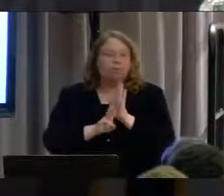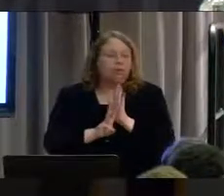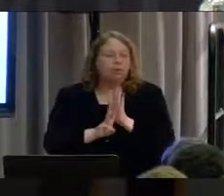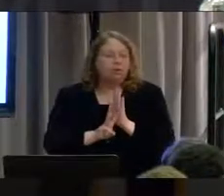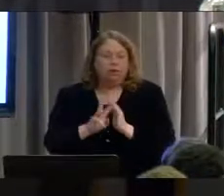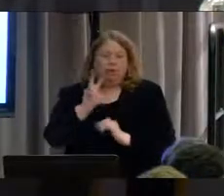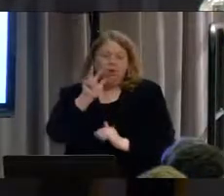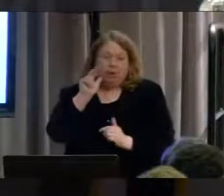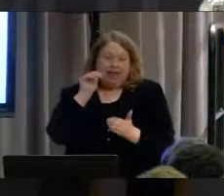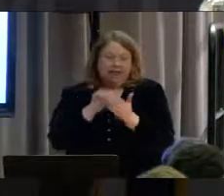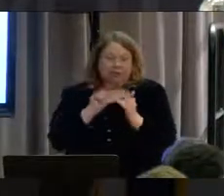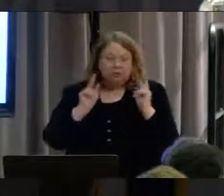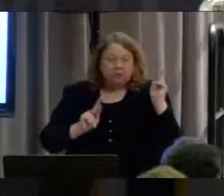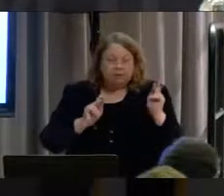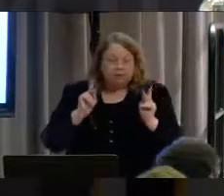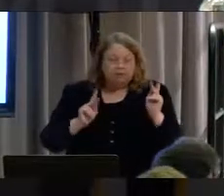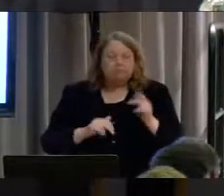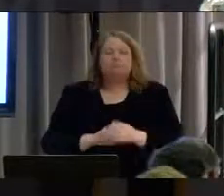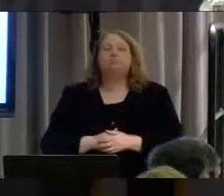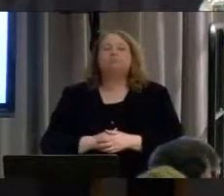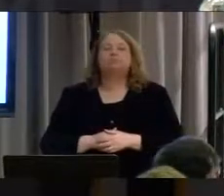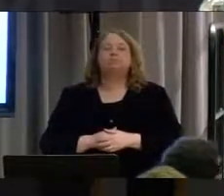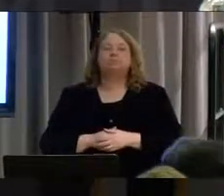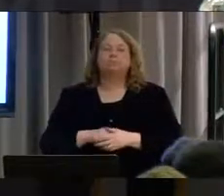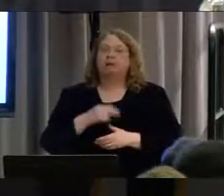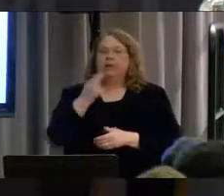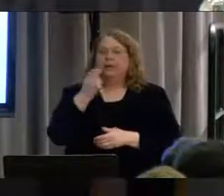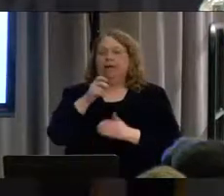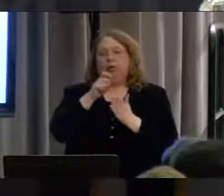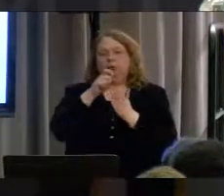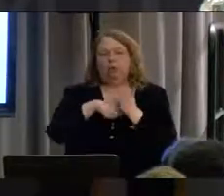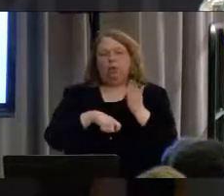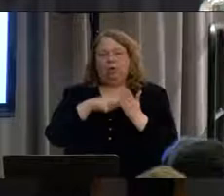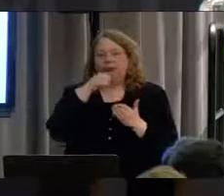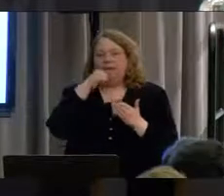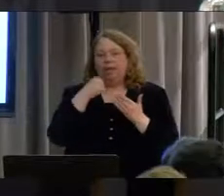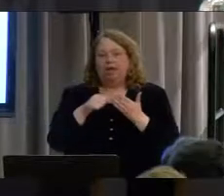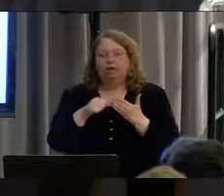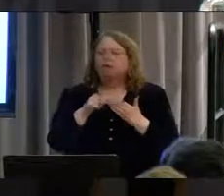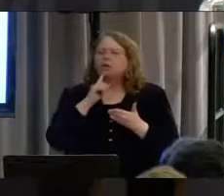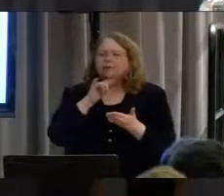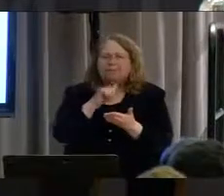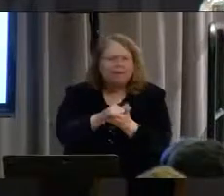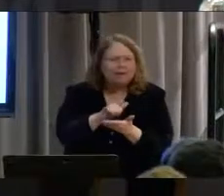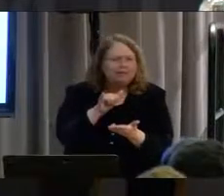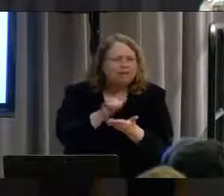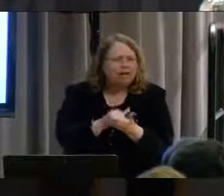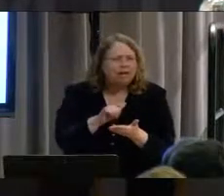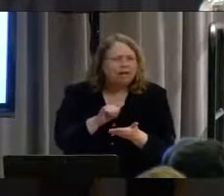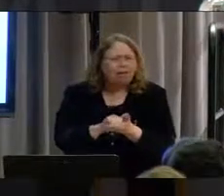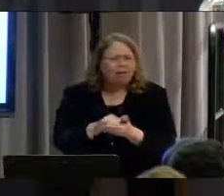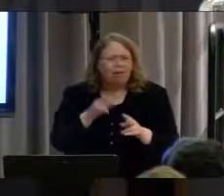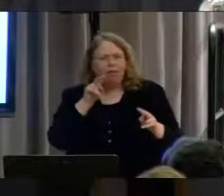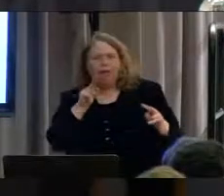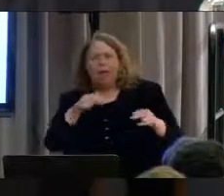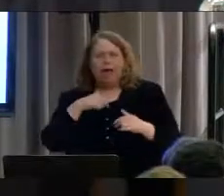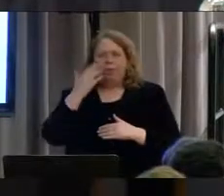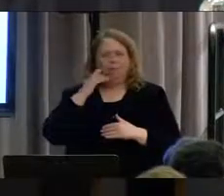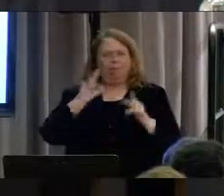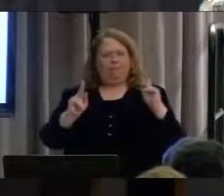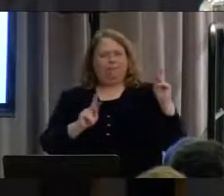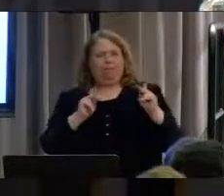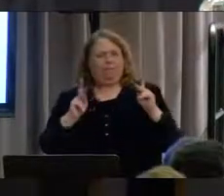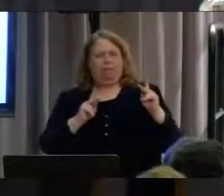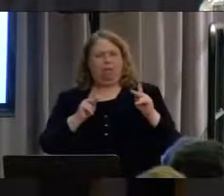3,000 people. And he wrote later, he said, I was in an impossible position because I knew that the parishioners didn't want me